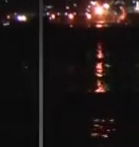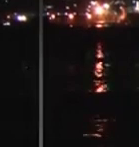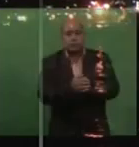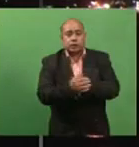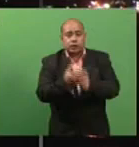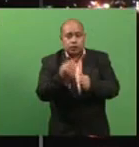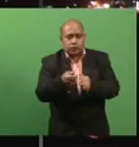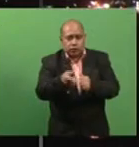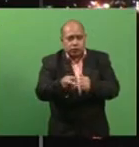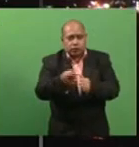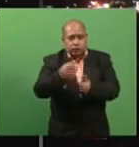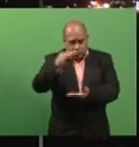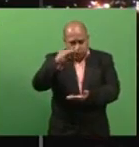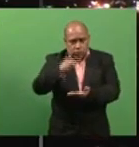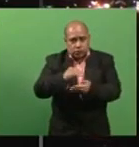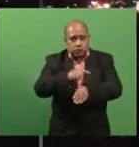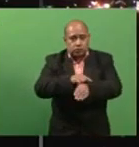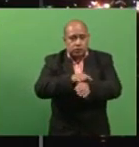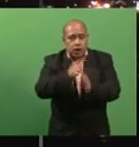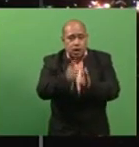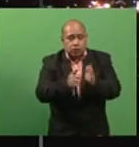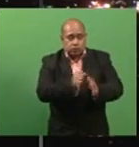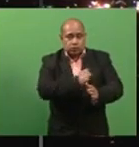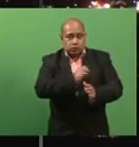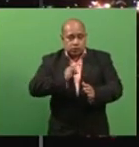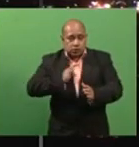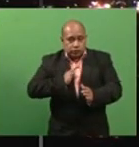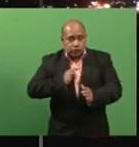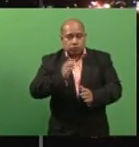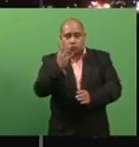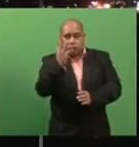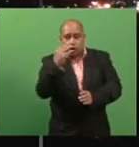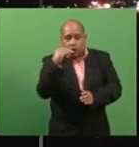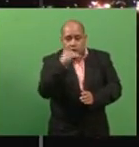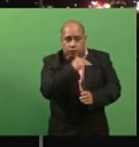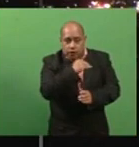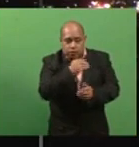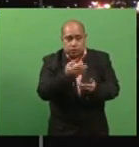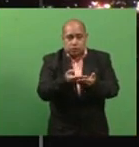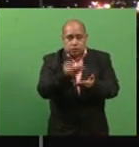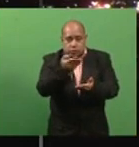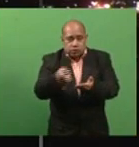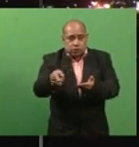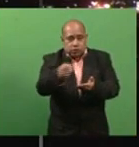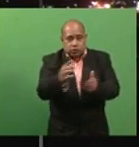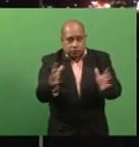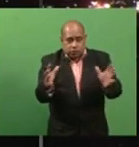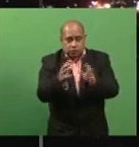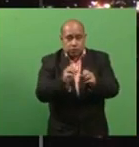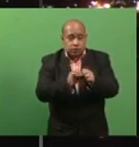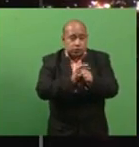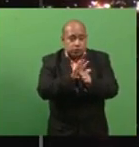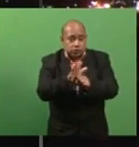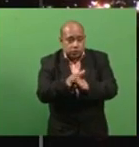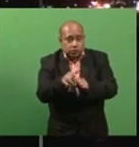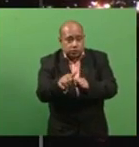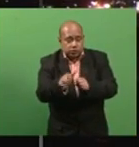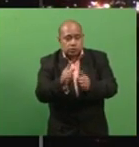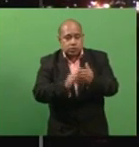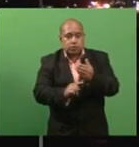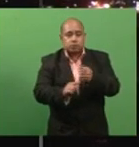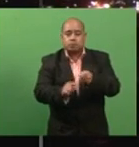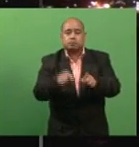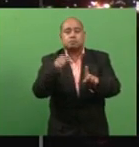for some of its 400-plus staff in response to the economic impact that COVID-19 has had on their operations.